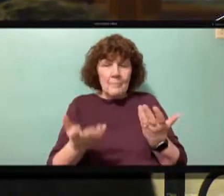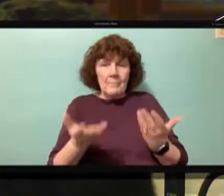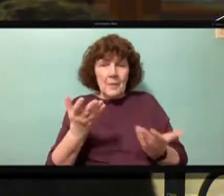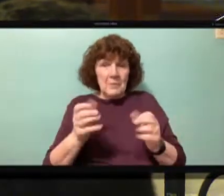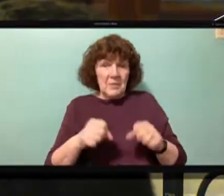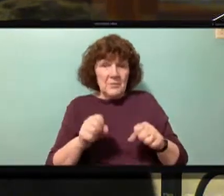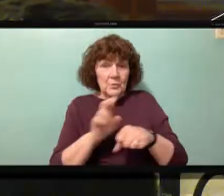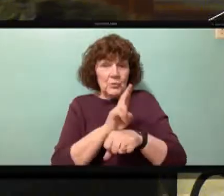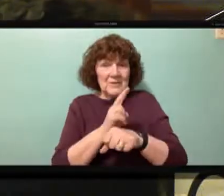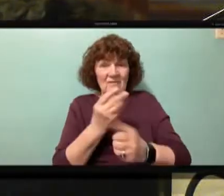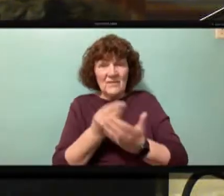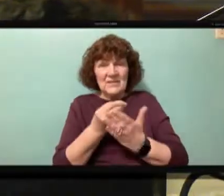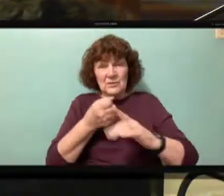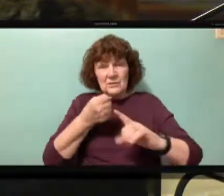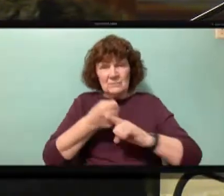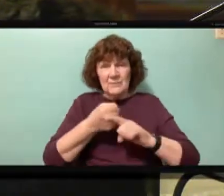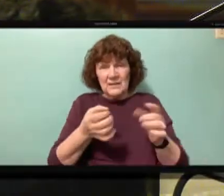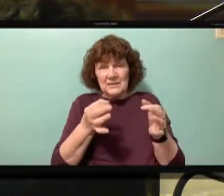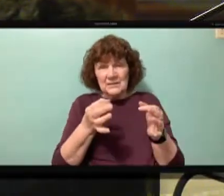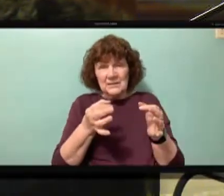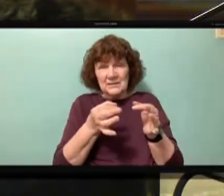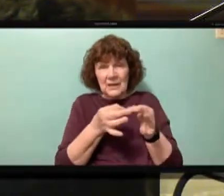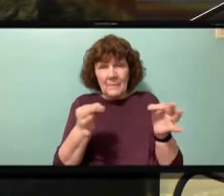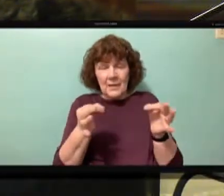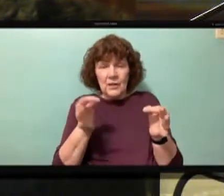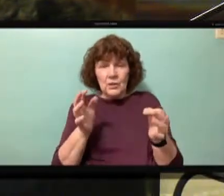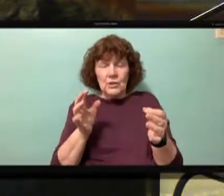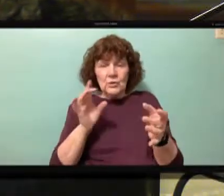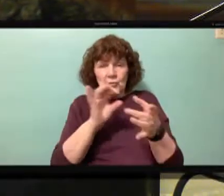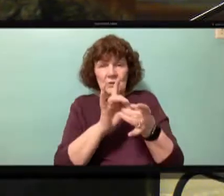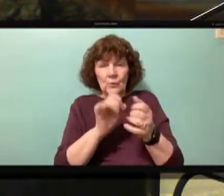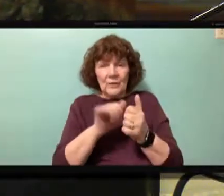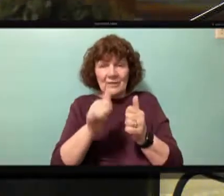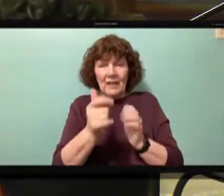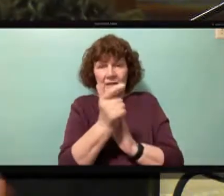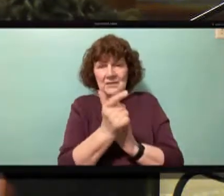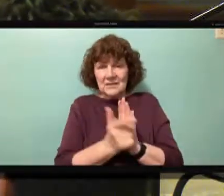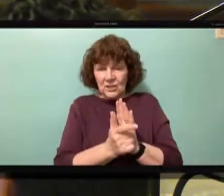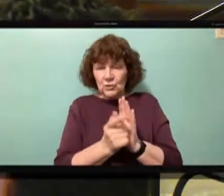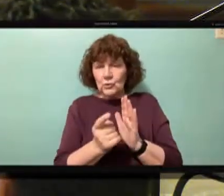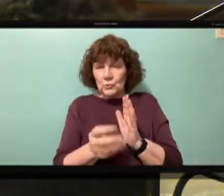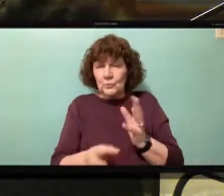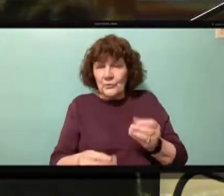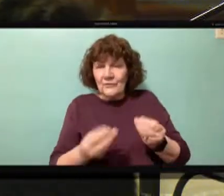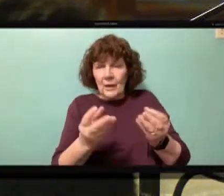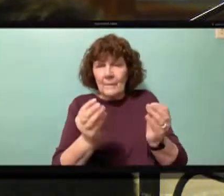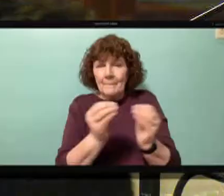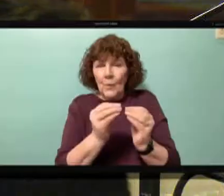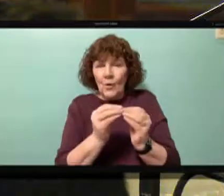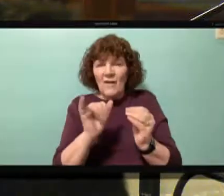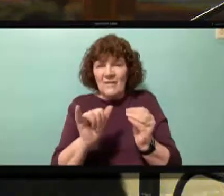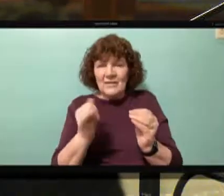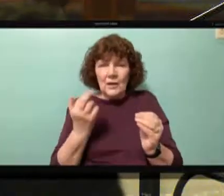statement that's associated with the legislation as a place to also provide some more of that rationale. We have